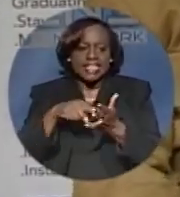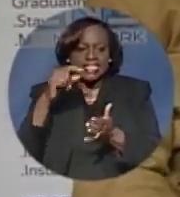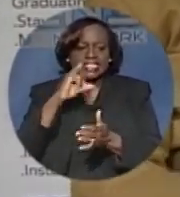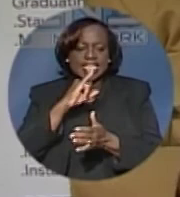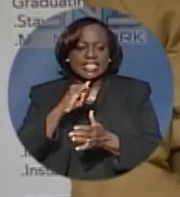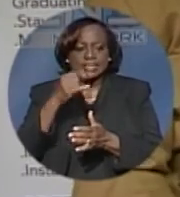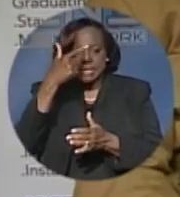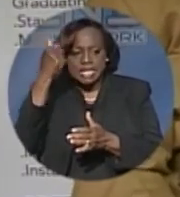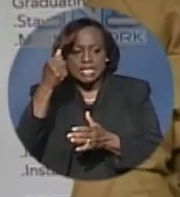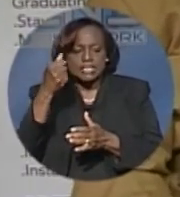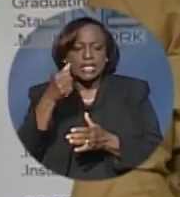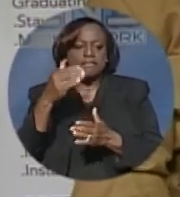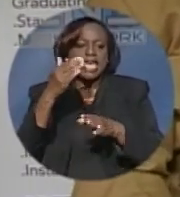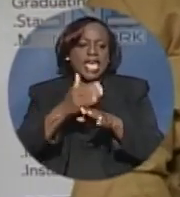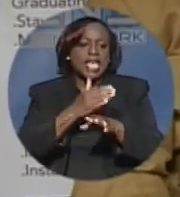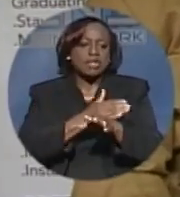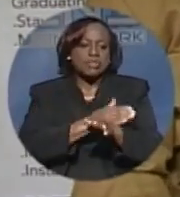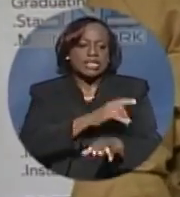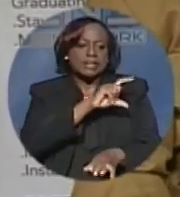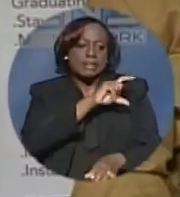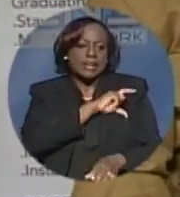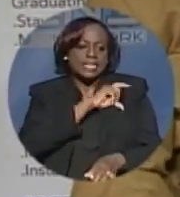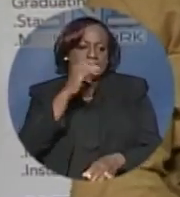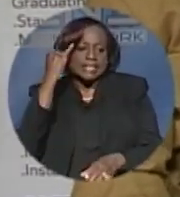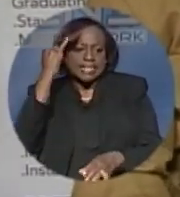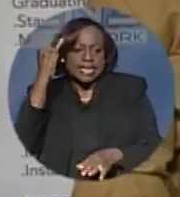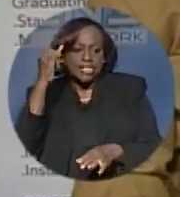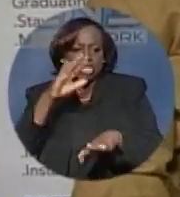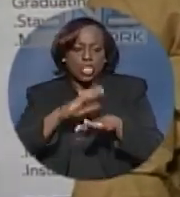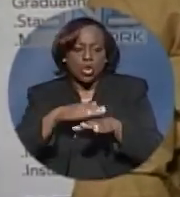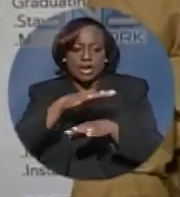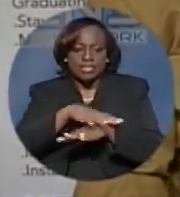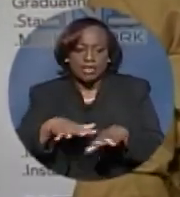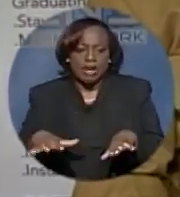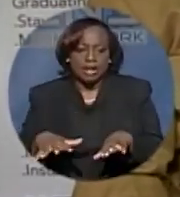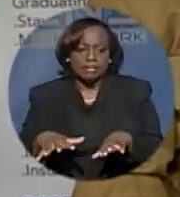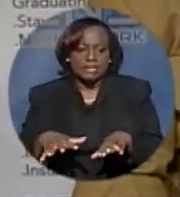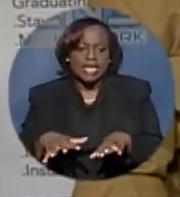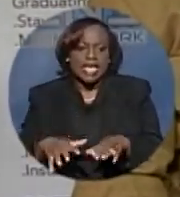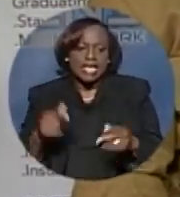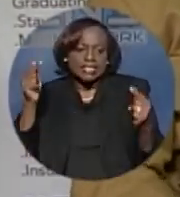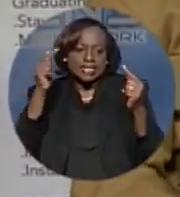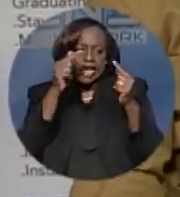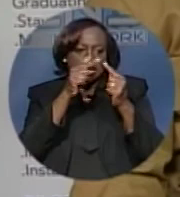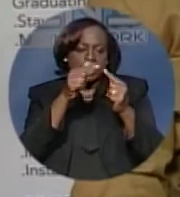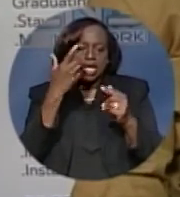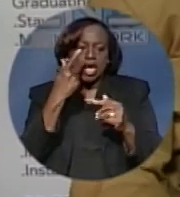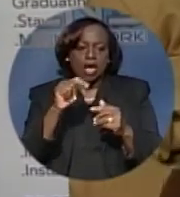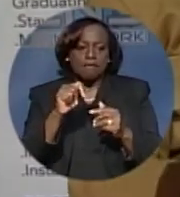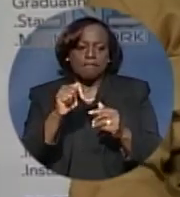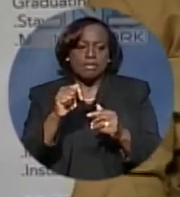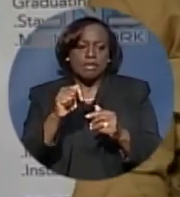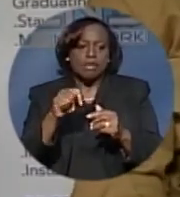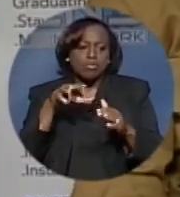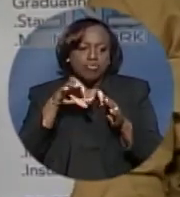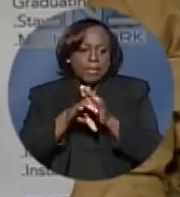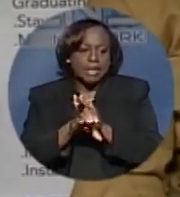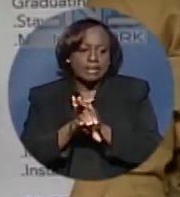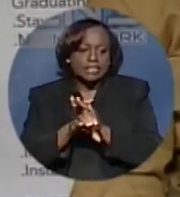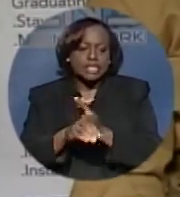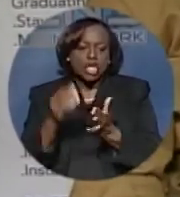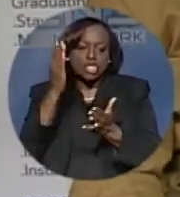increased police intelligence on the ground, direct targeting of criminals, and most popular are stop and